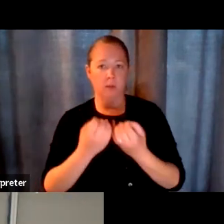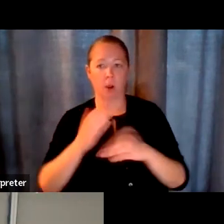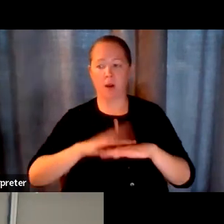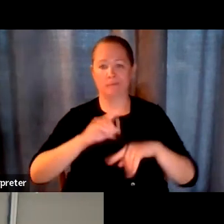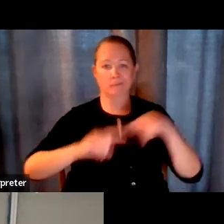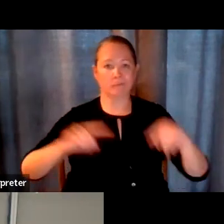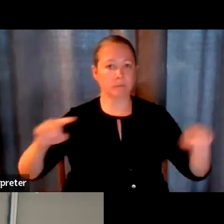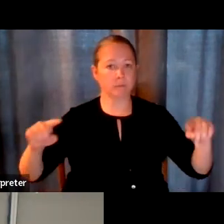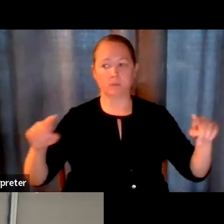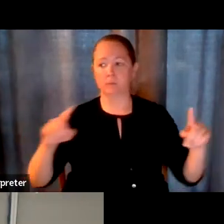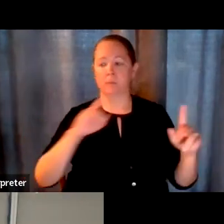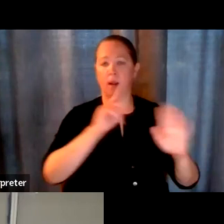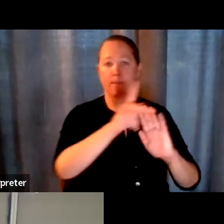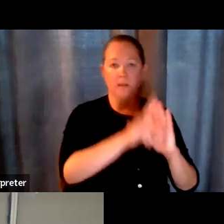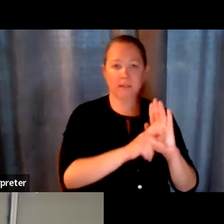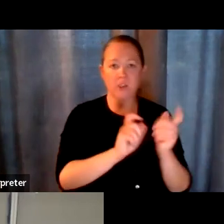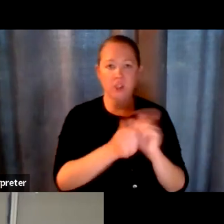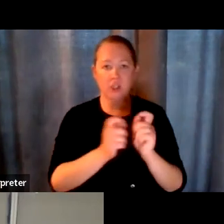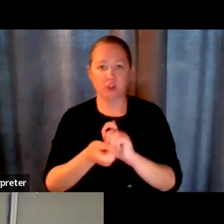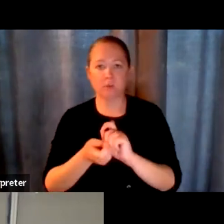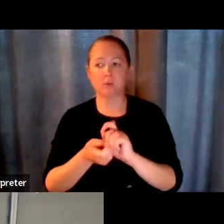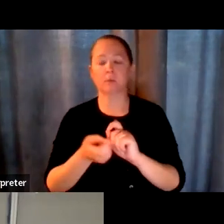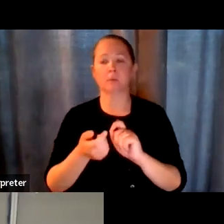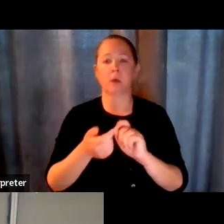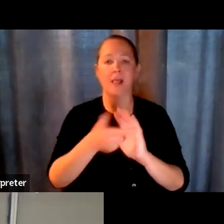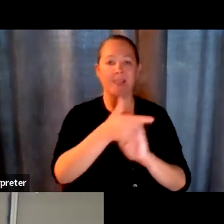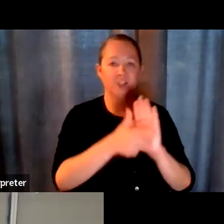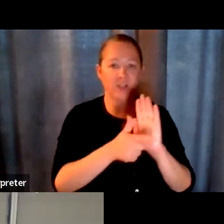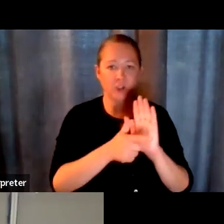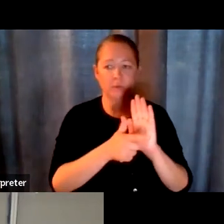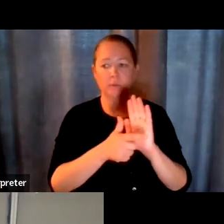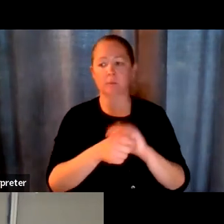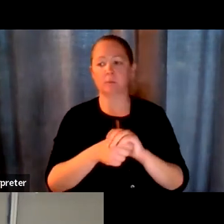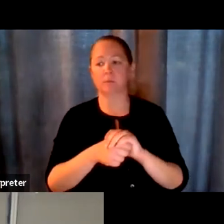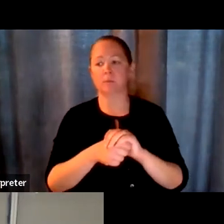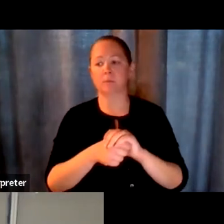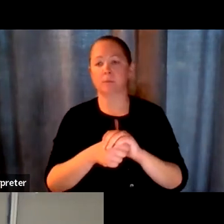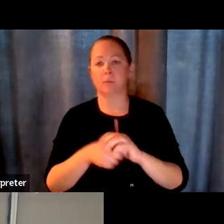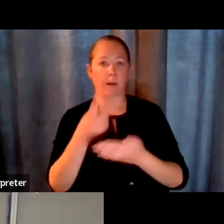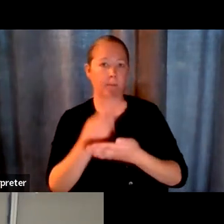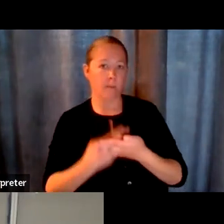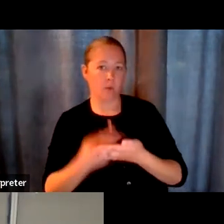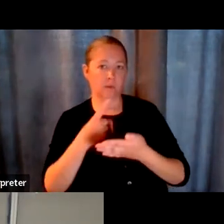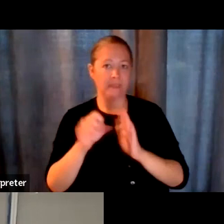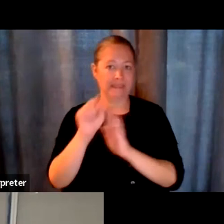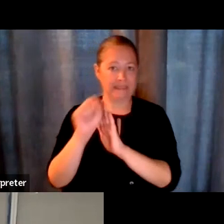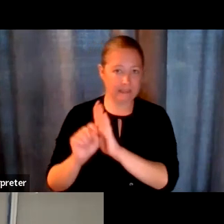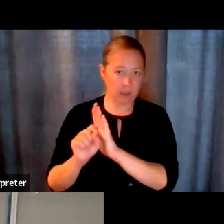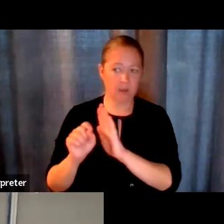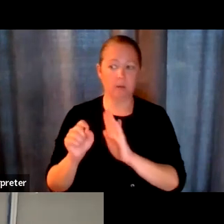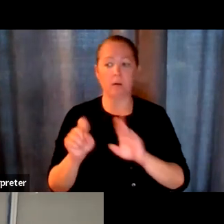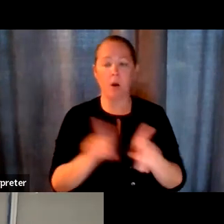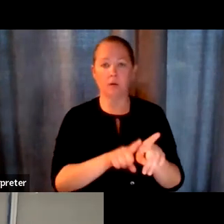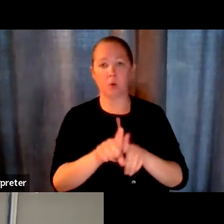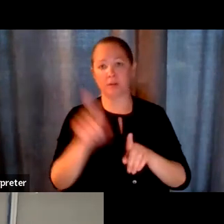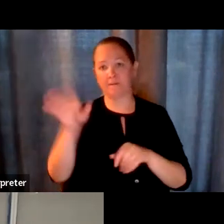types of policy changes, legislation, both at the state as well as the